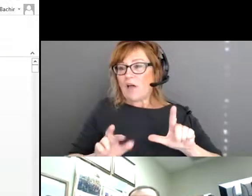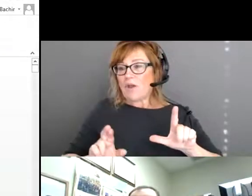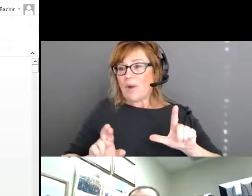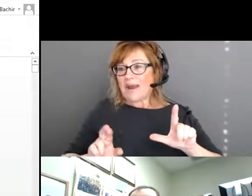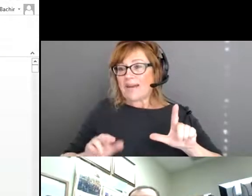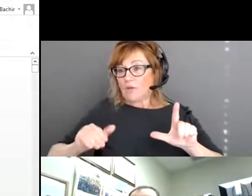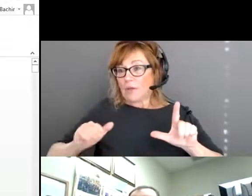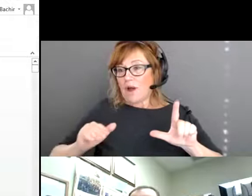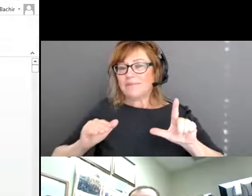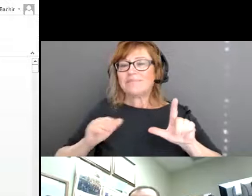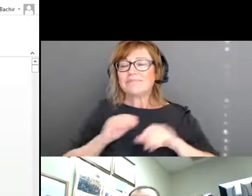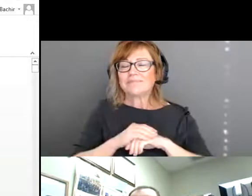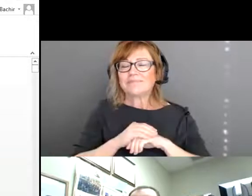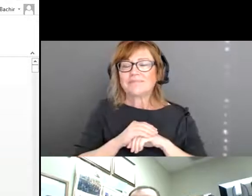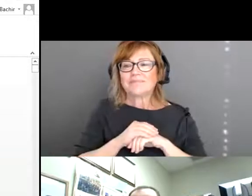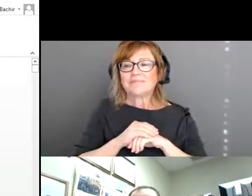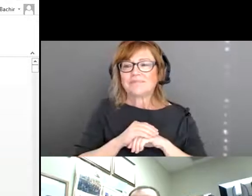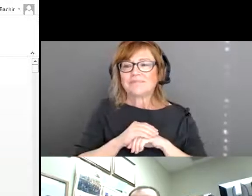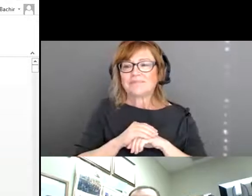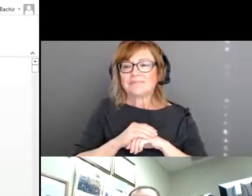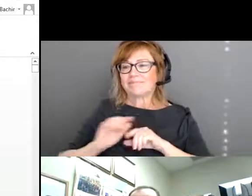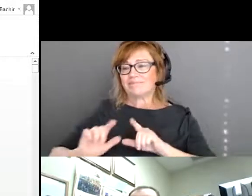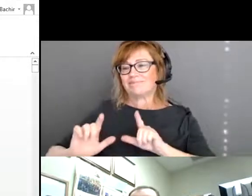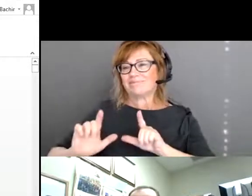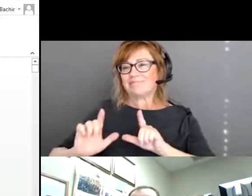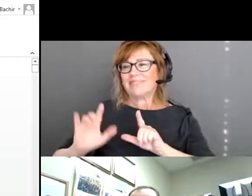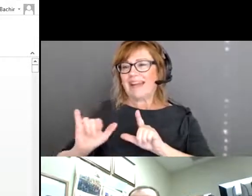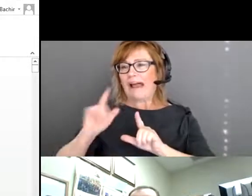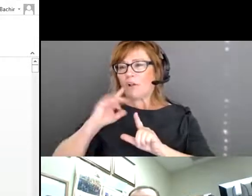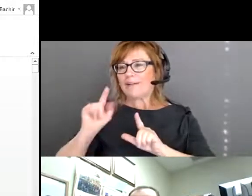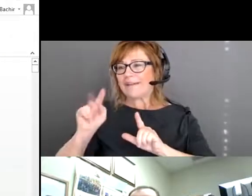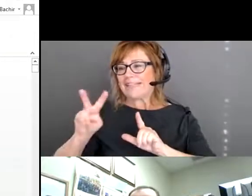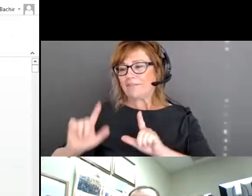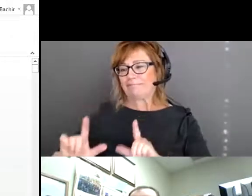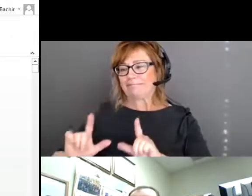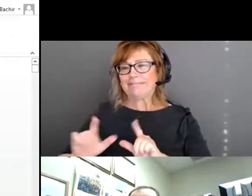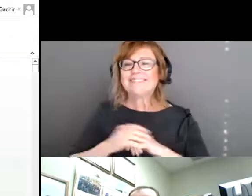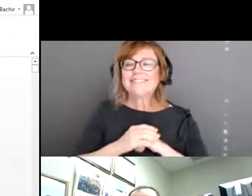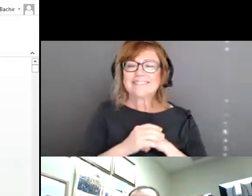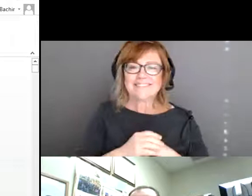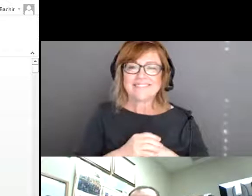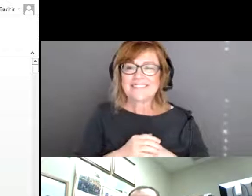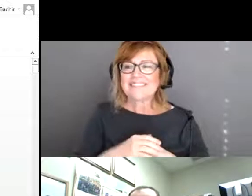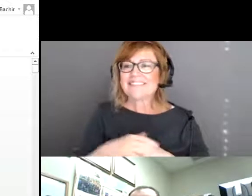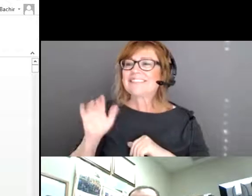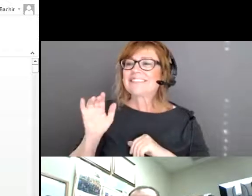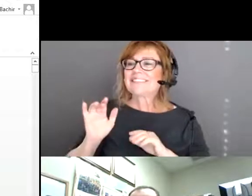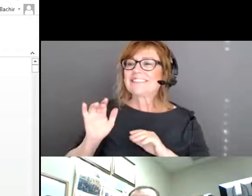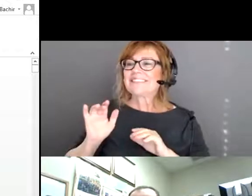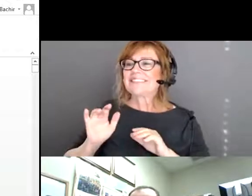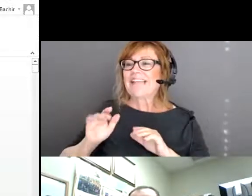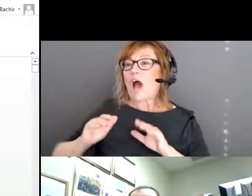bottom, the little monitor looking thing, the TV monitor, yeah. And click on the bottom